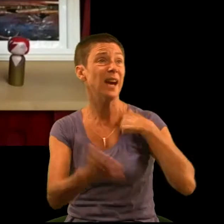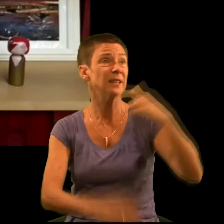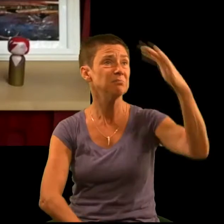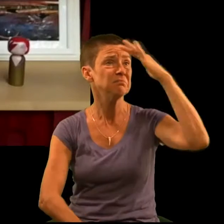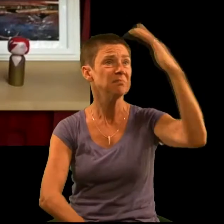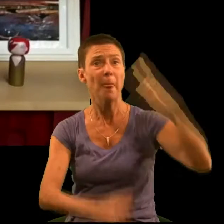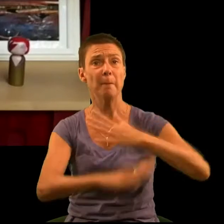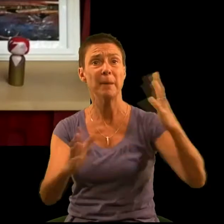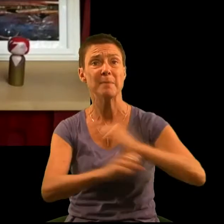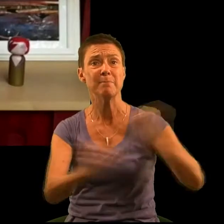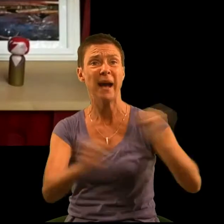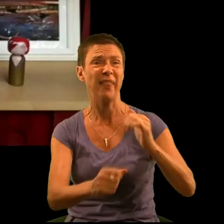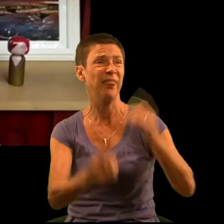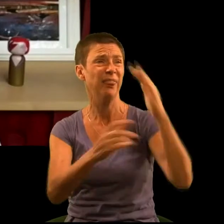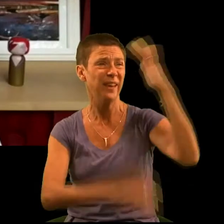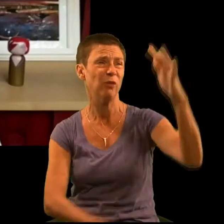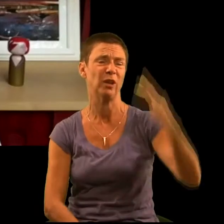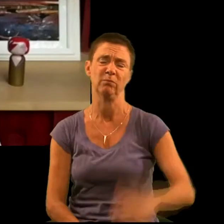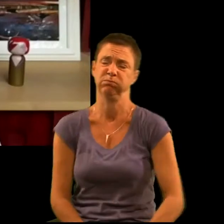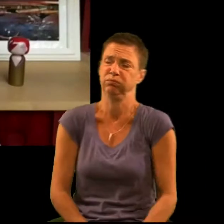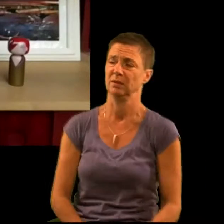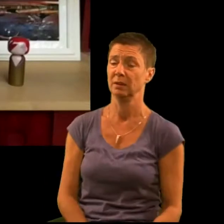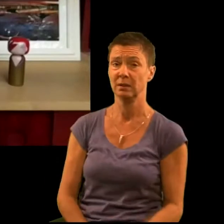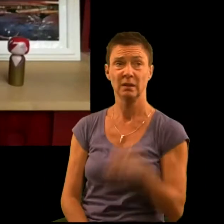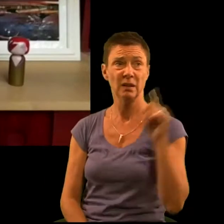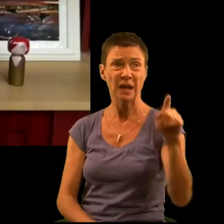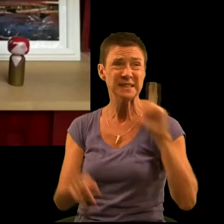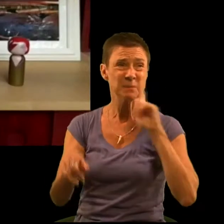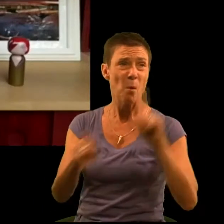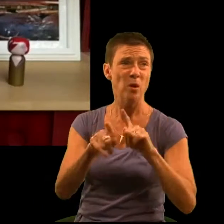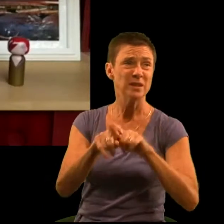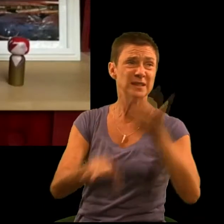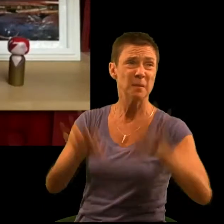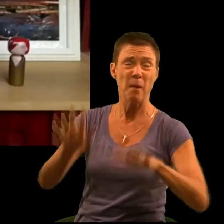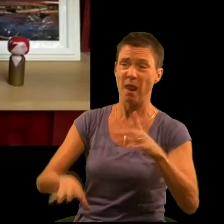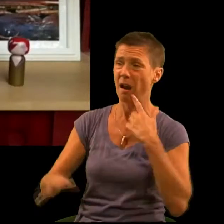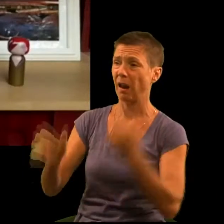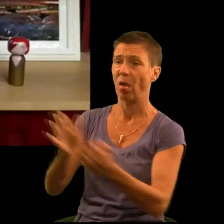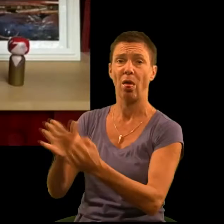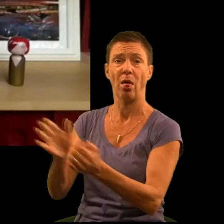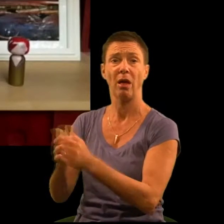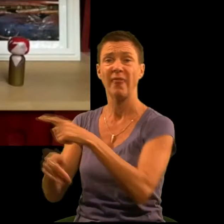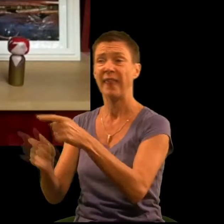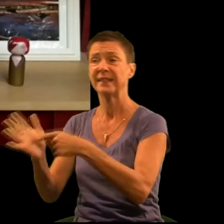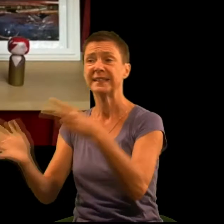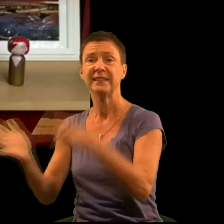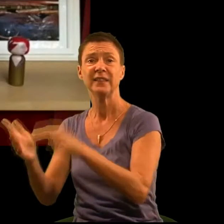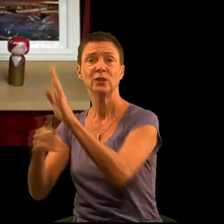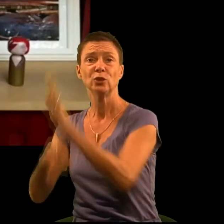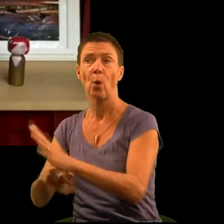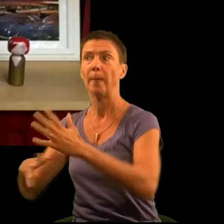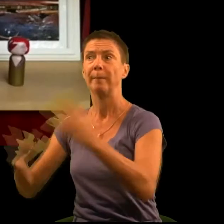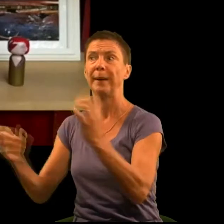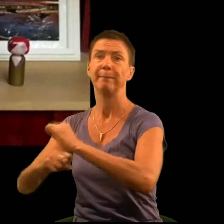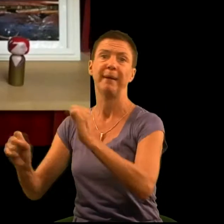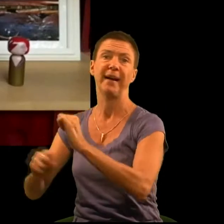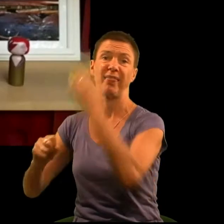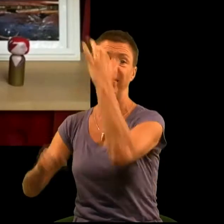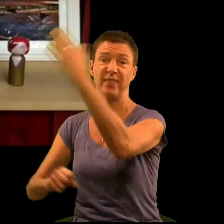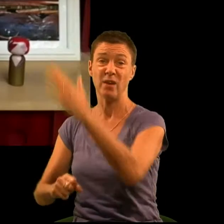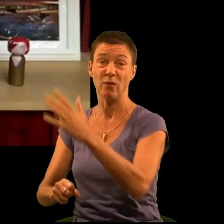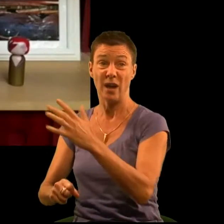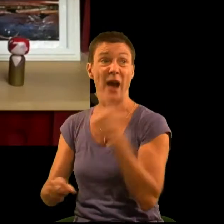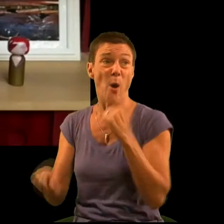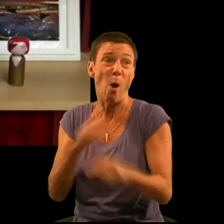to the Big Bang Theory, please, his version of the theory has more hypotheticals than the televisual show of the same name and is almost